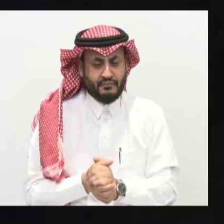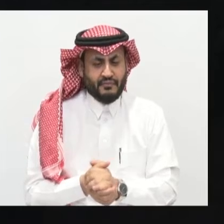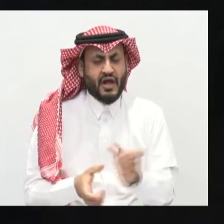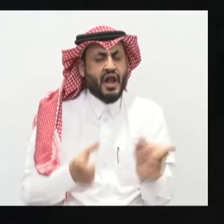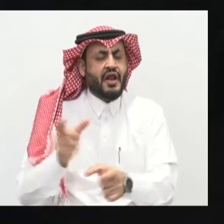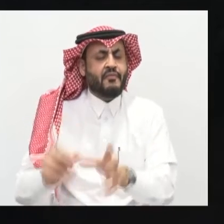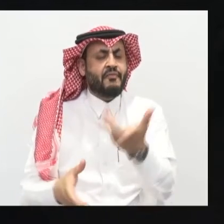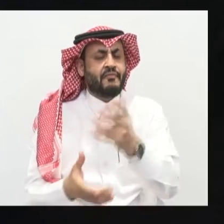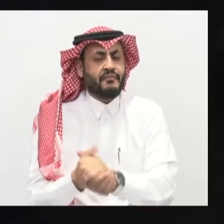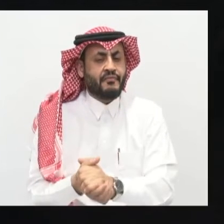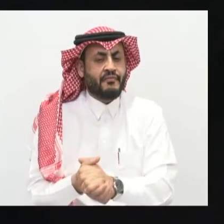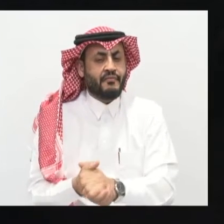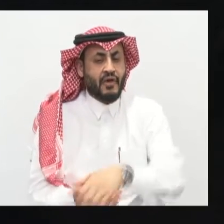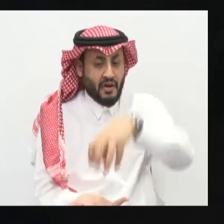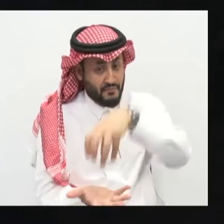these words for?